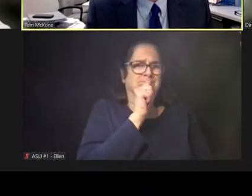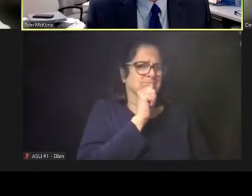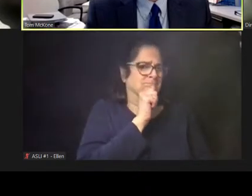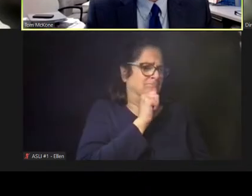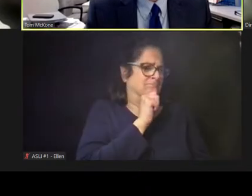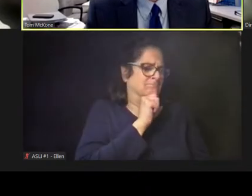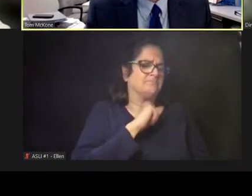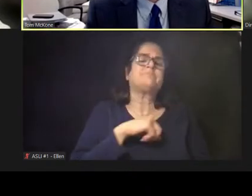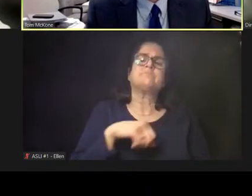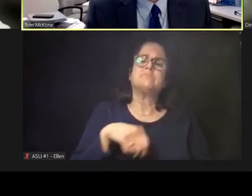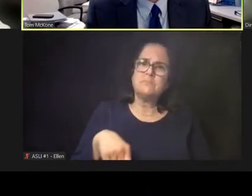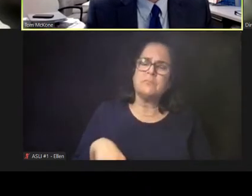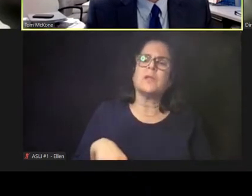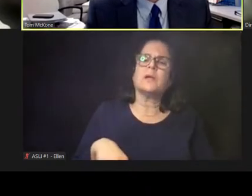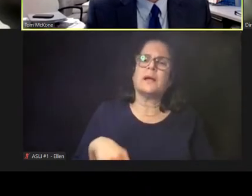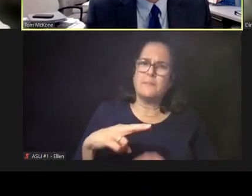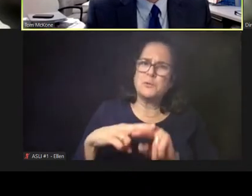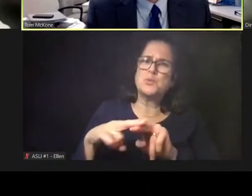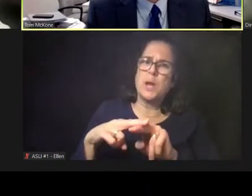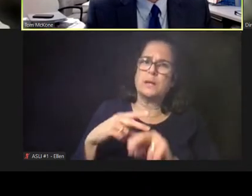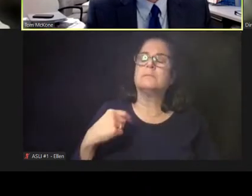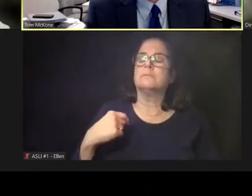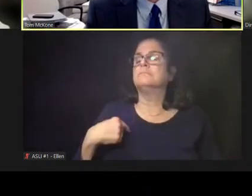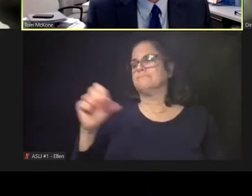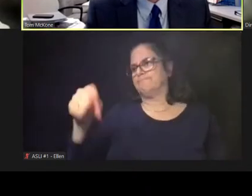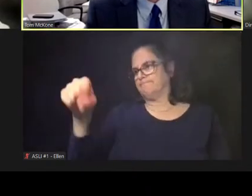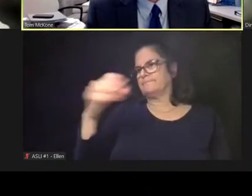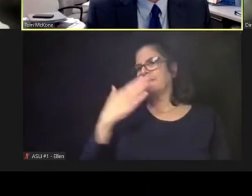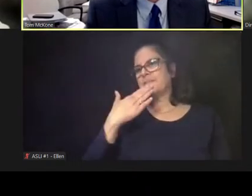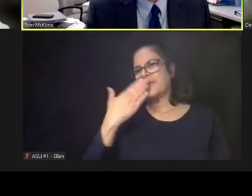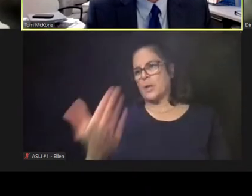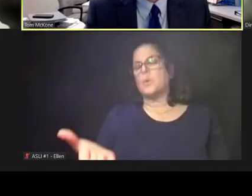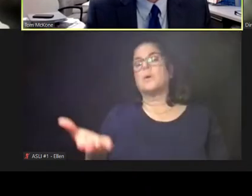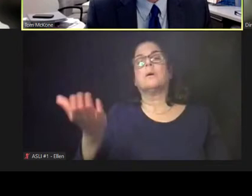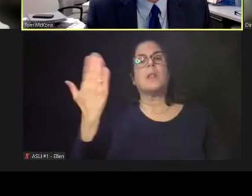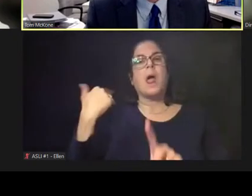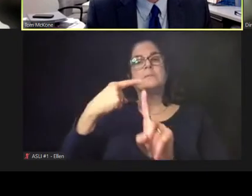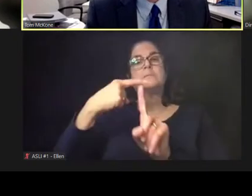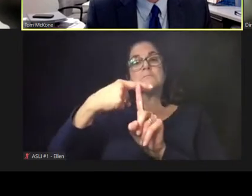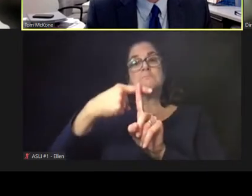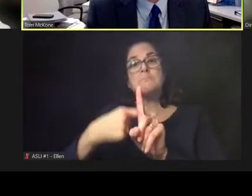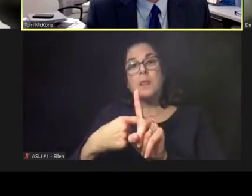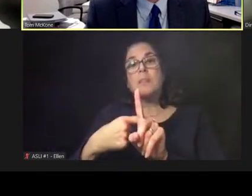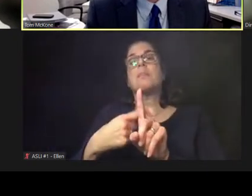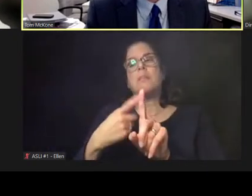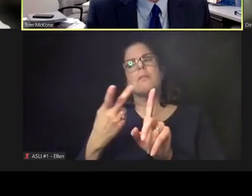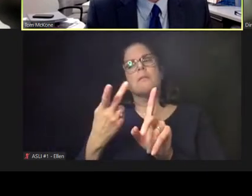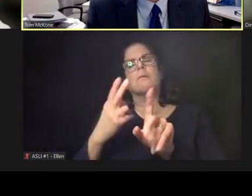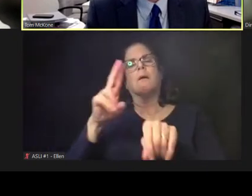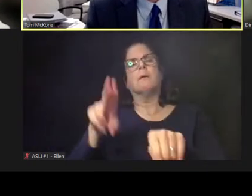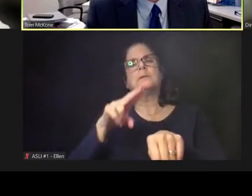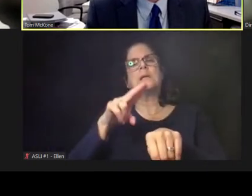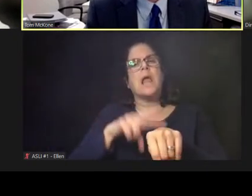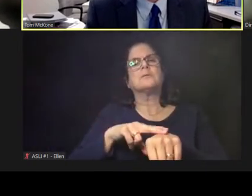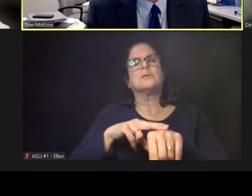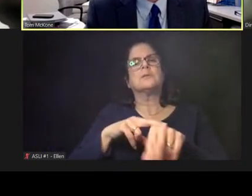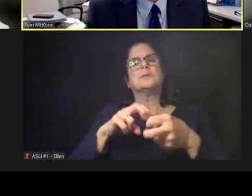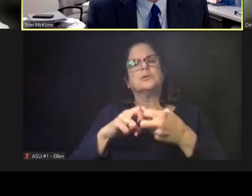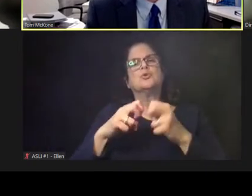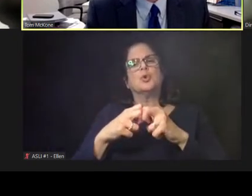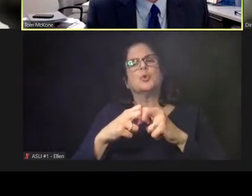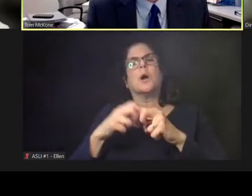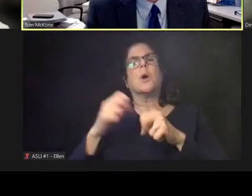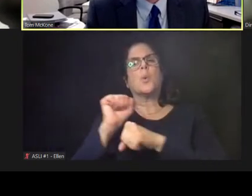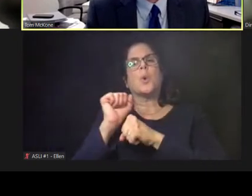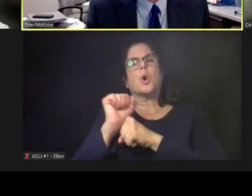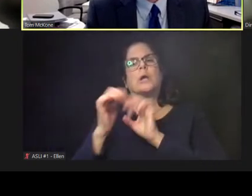Yeah, thank you. And as I mentioned in my remarks last month, this is a national issue, and we're working closely with our peers across the